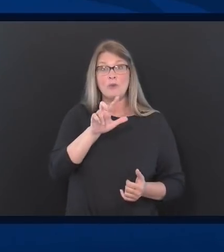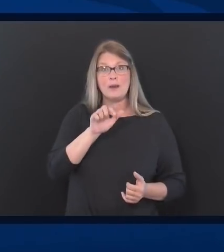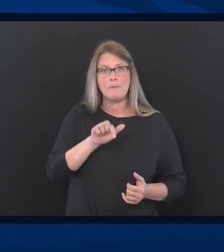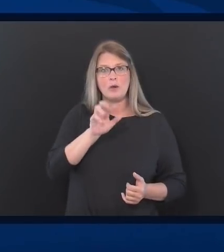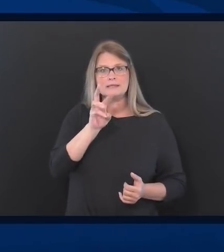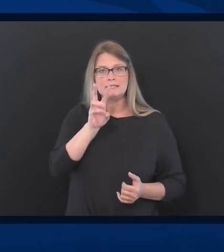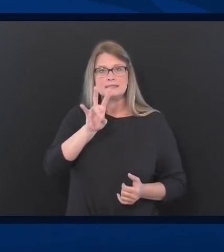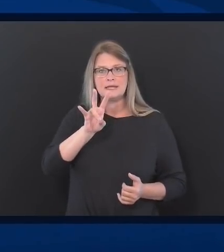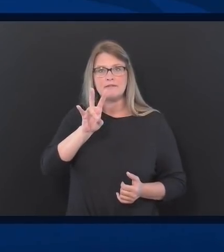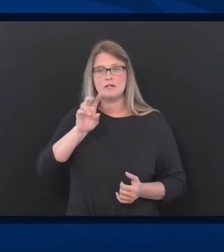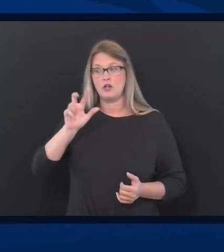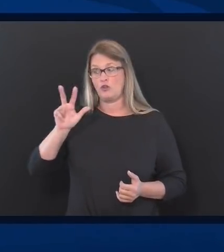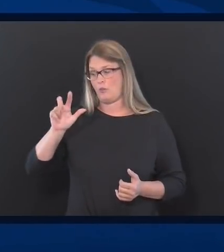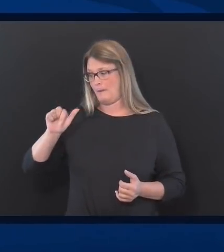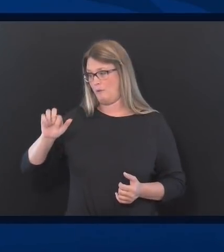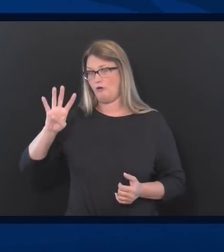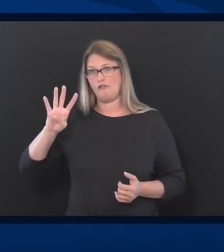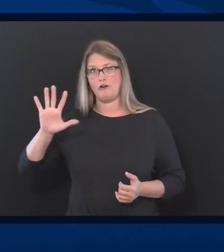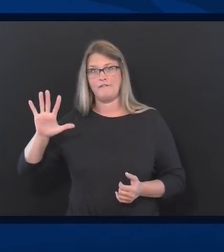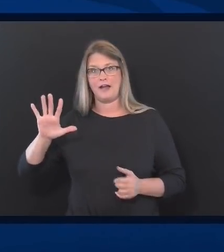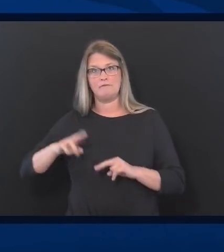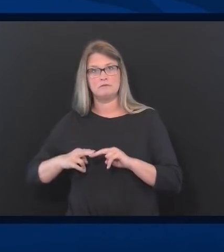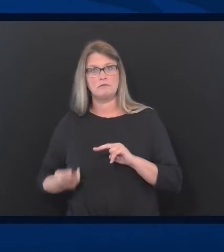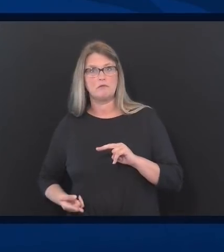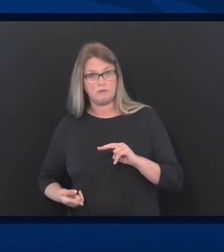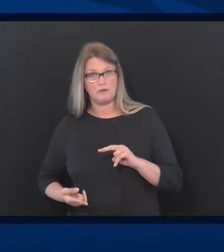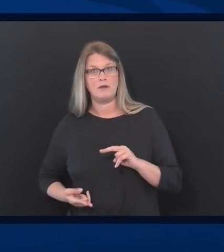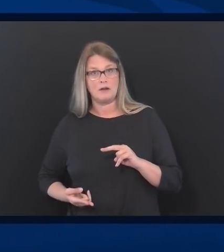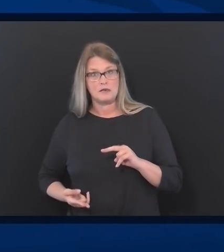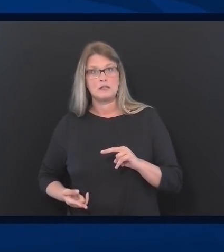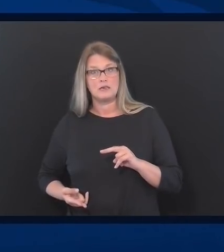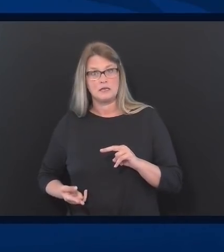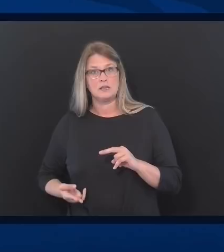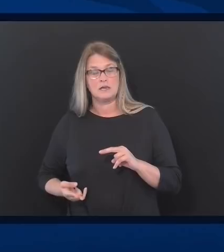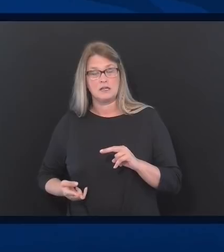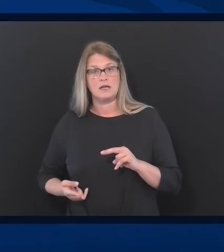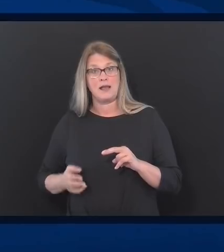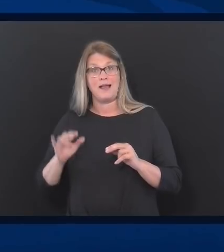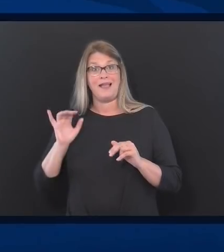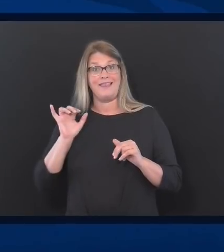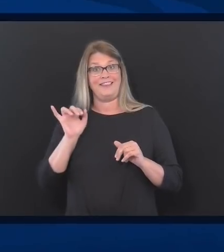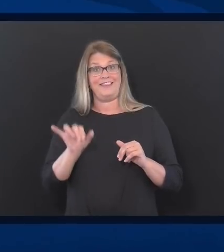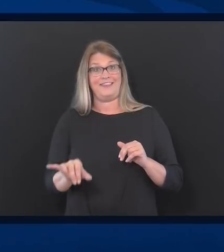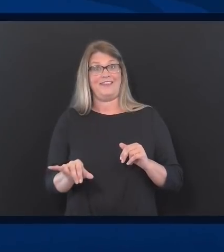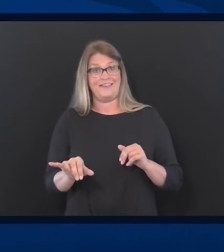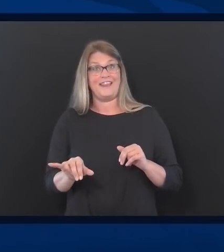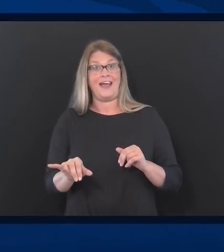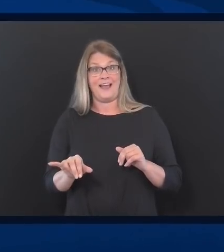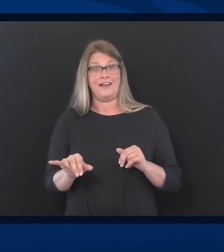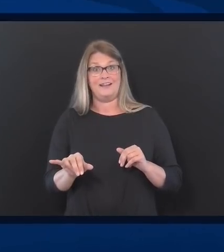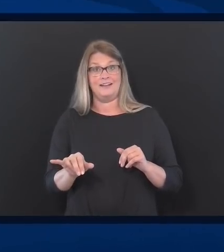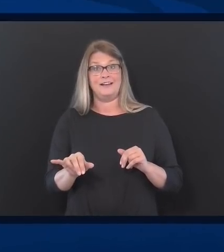to 3.45, and of those, the increase from